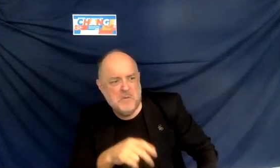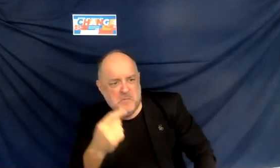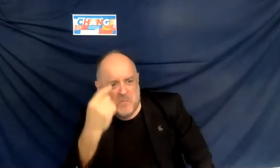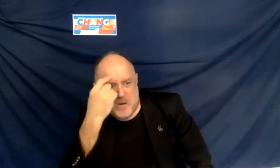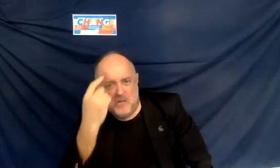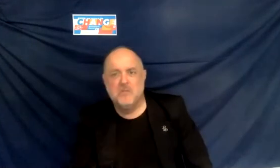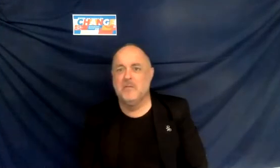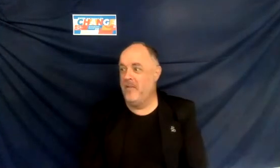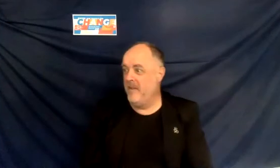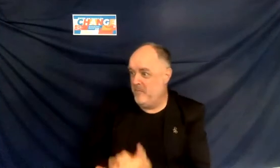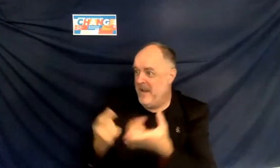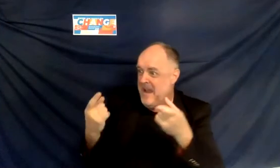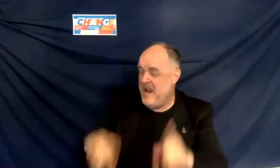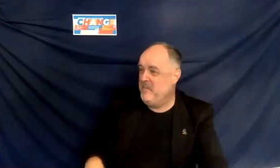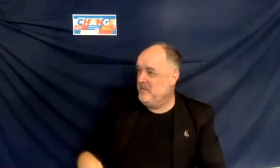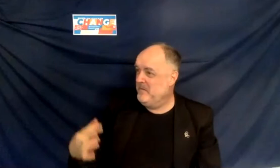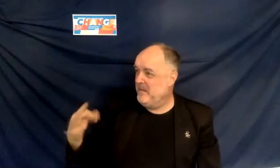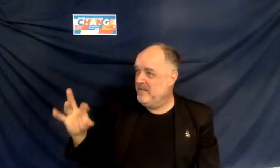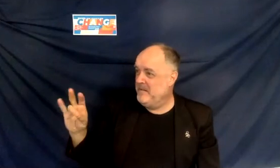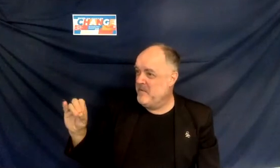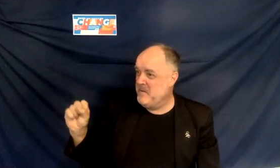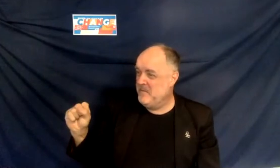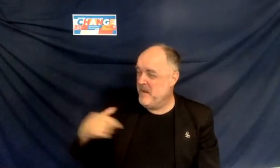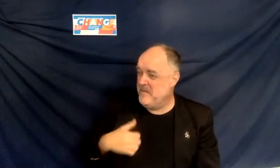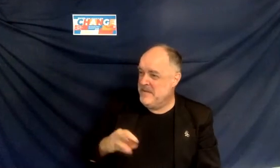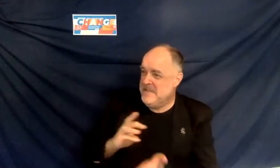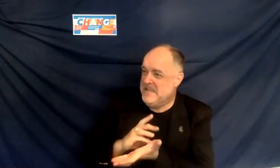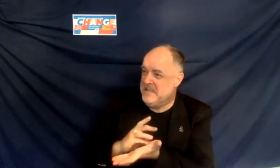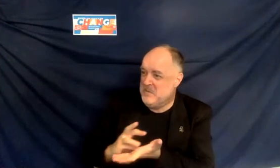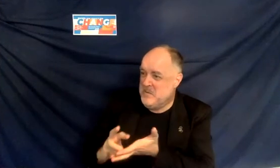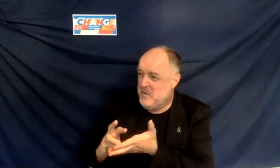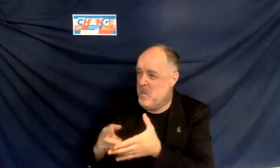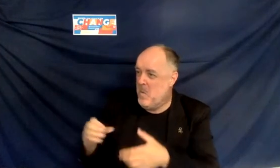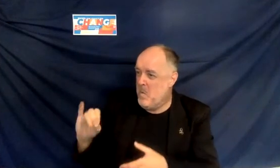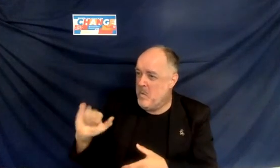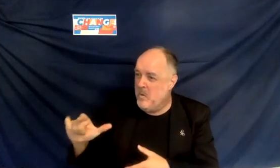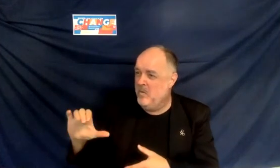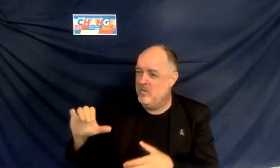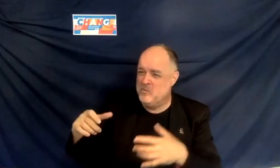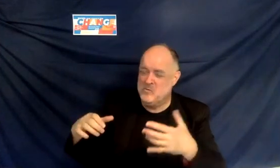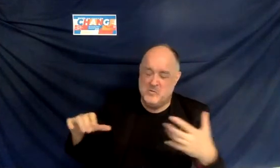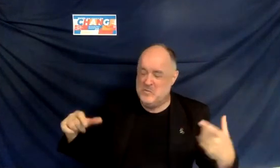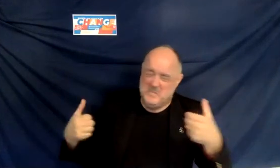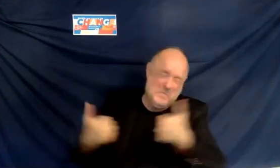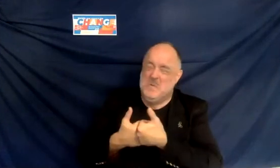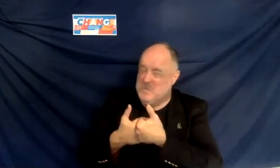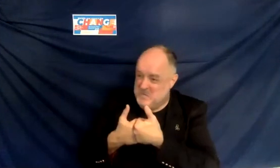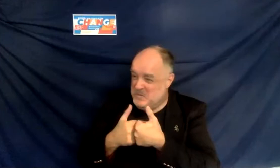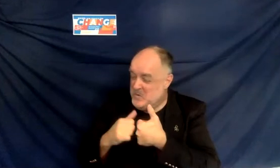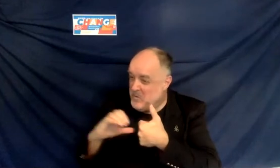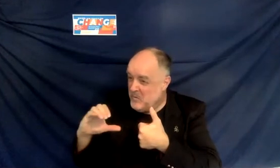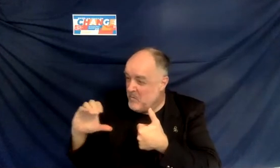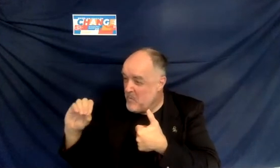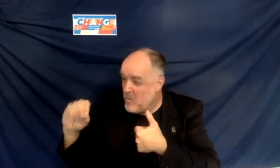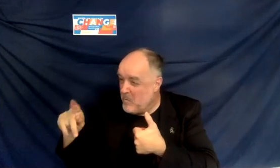the Netherlands in the mid-1970s. They had a 6-week OPEC oil crisis. The streets were stripped of cars.